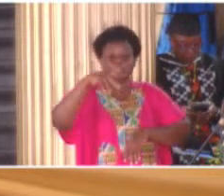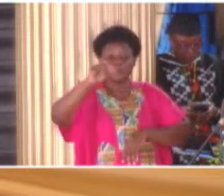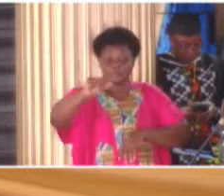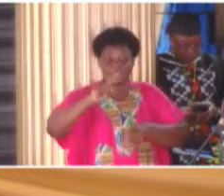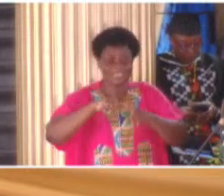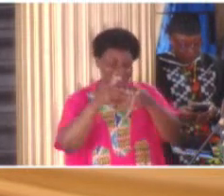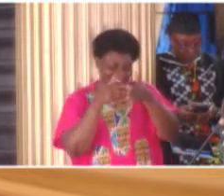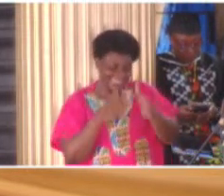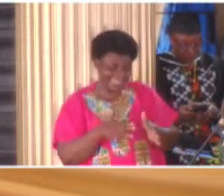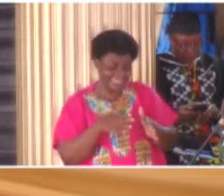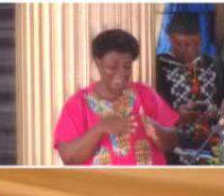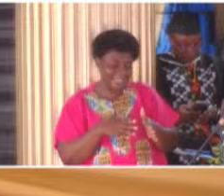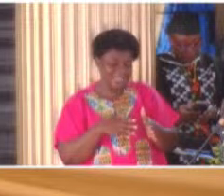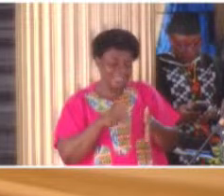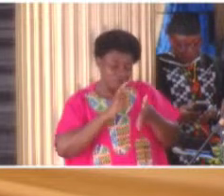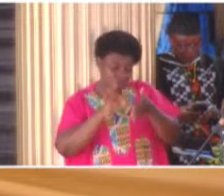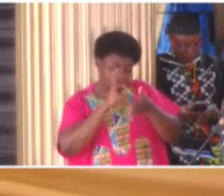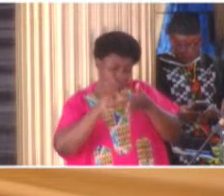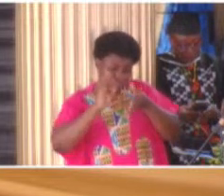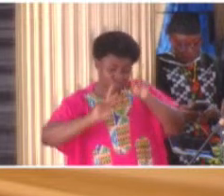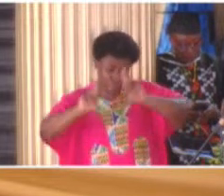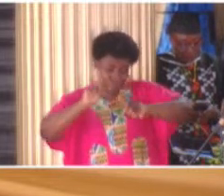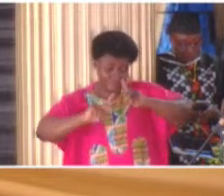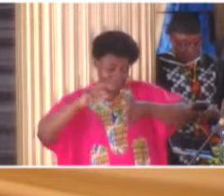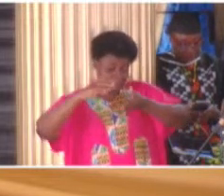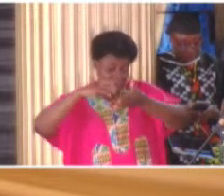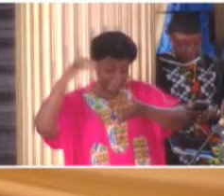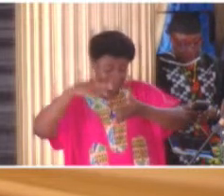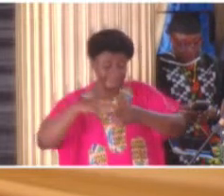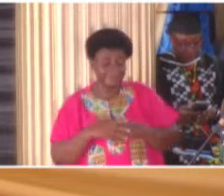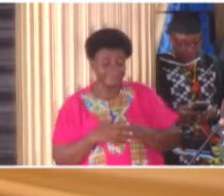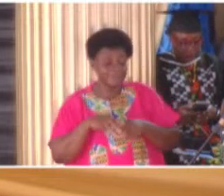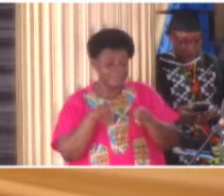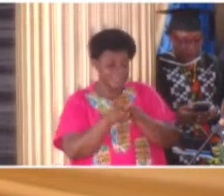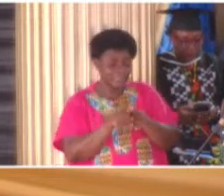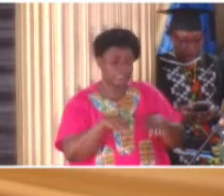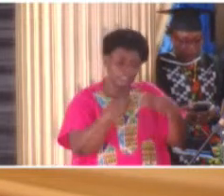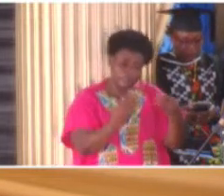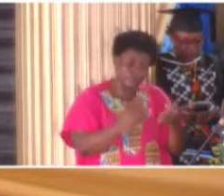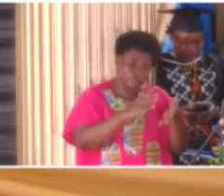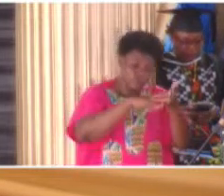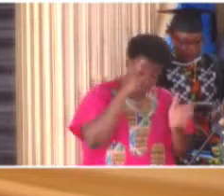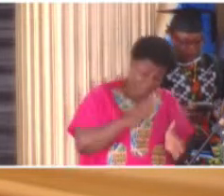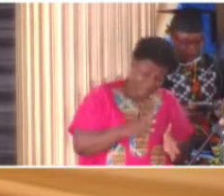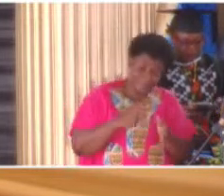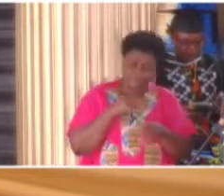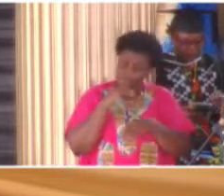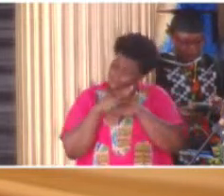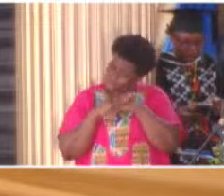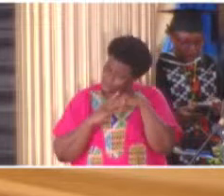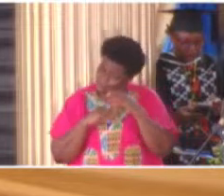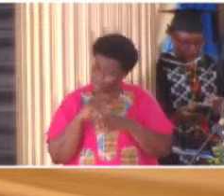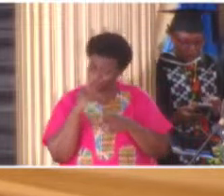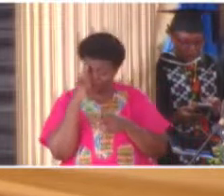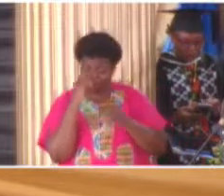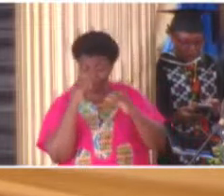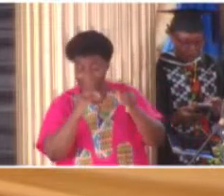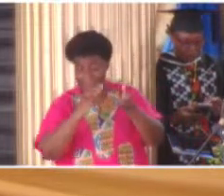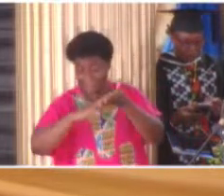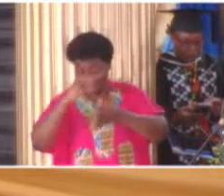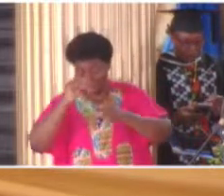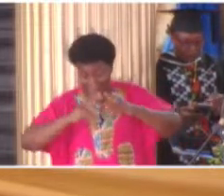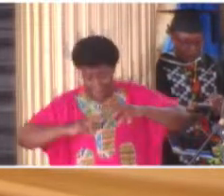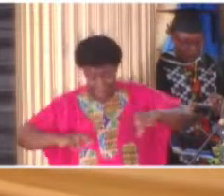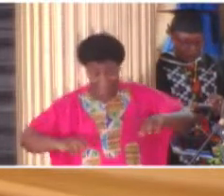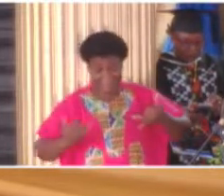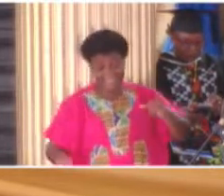population studies, offering students and faculty an environment conducive to teaching, learning, and research. Additionally,